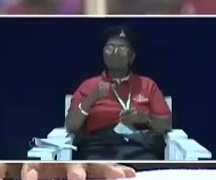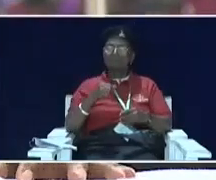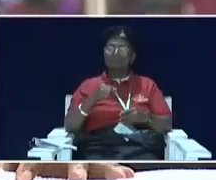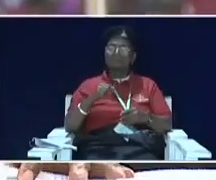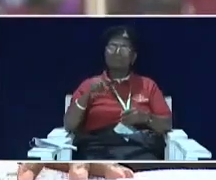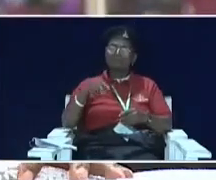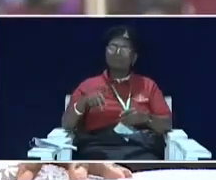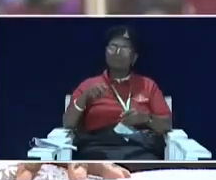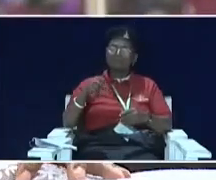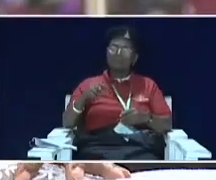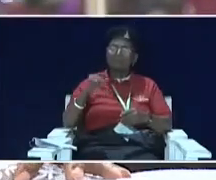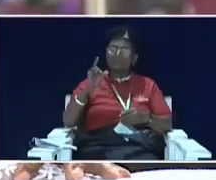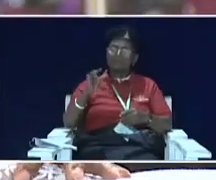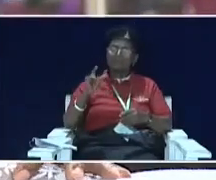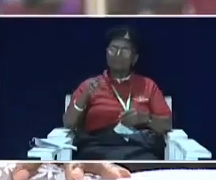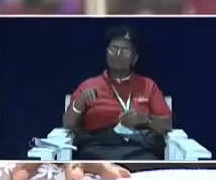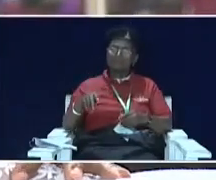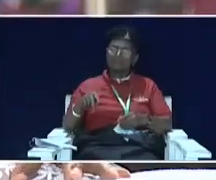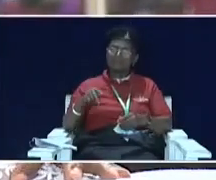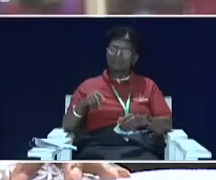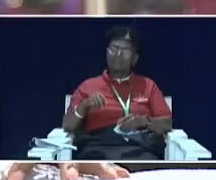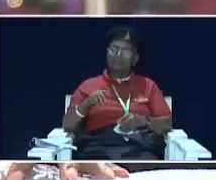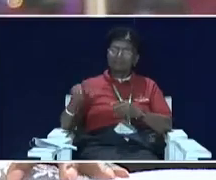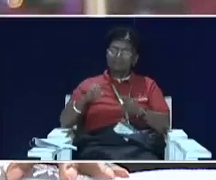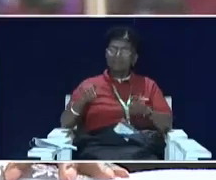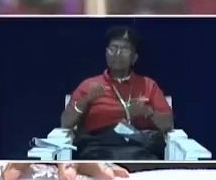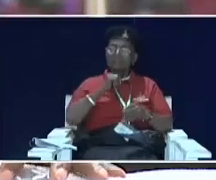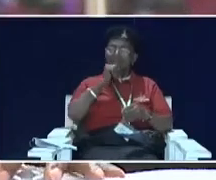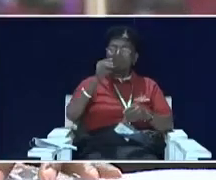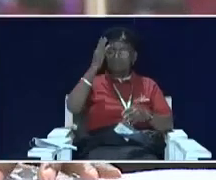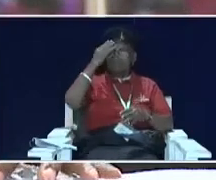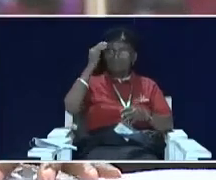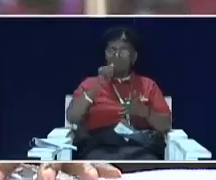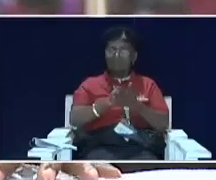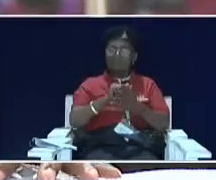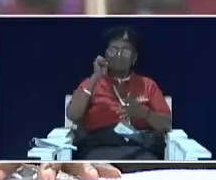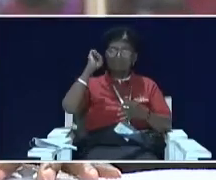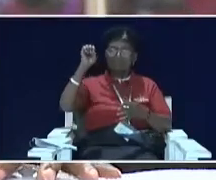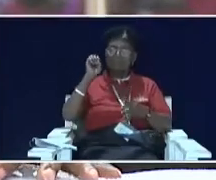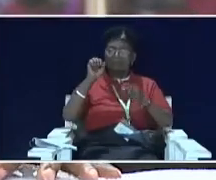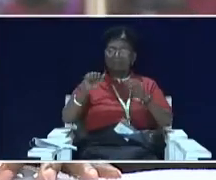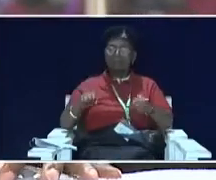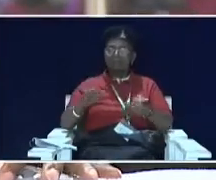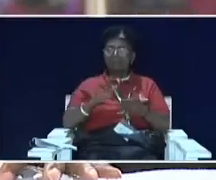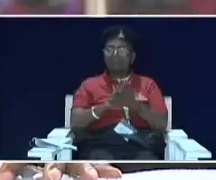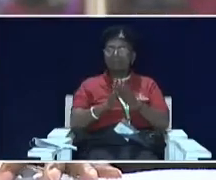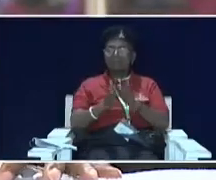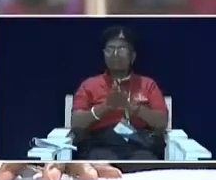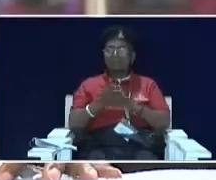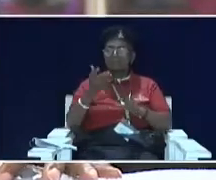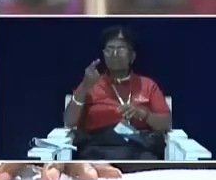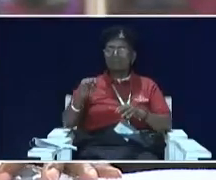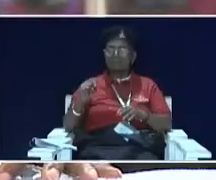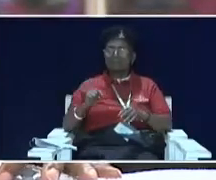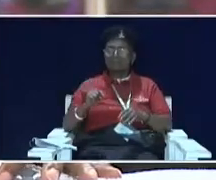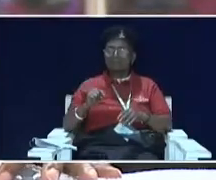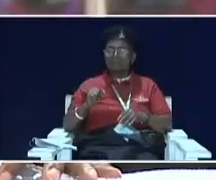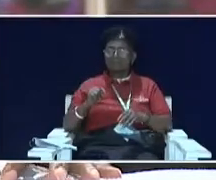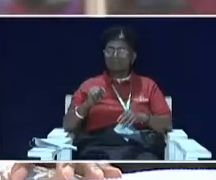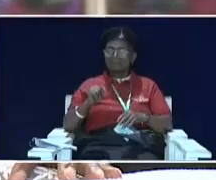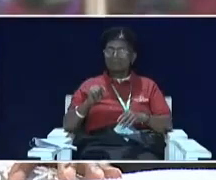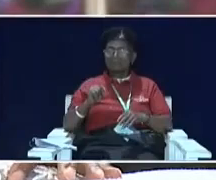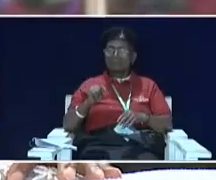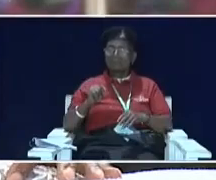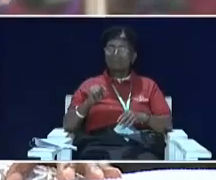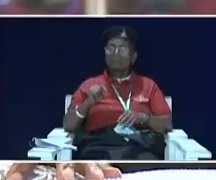Philip didn't know that he could become the patron saint of a whole continent.